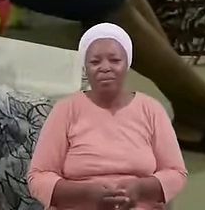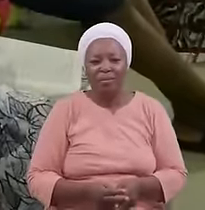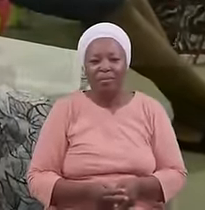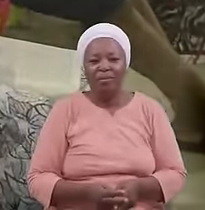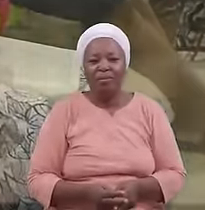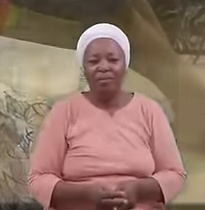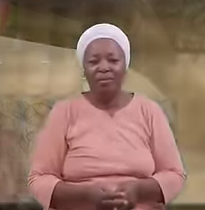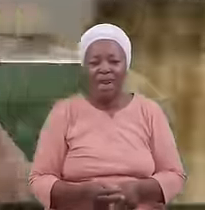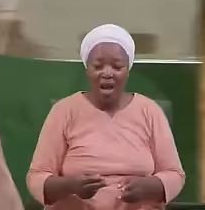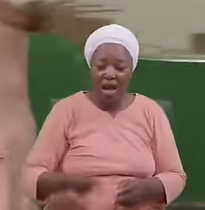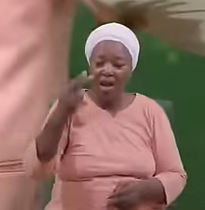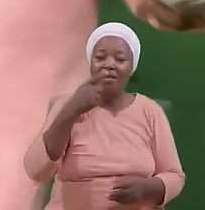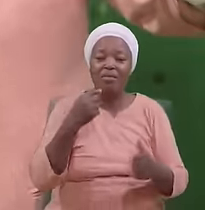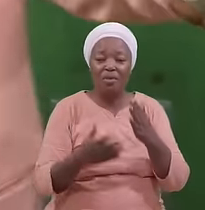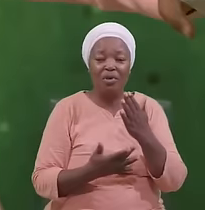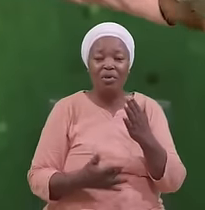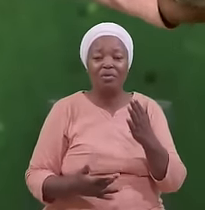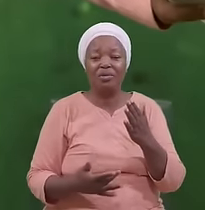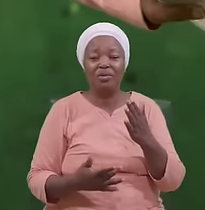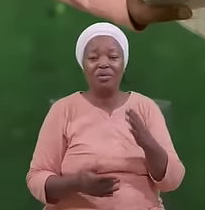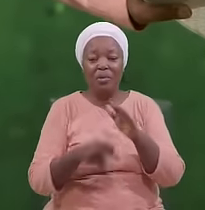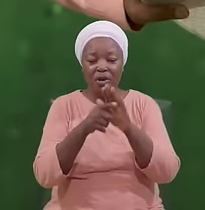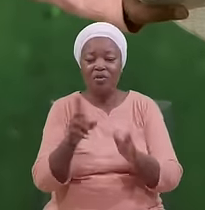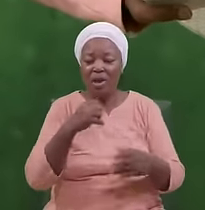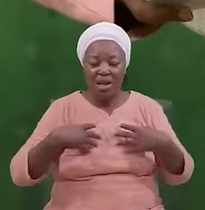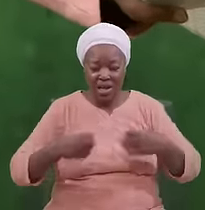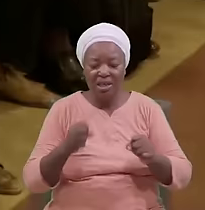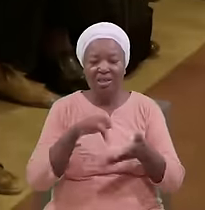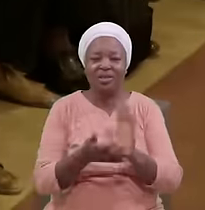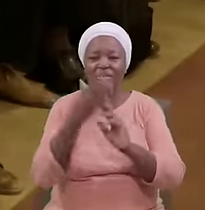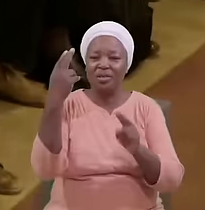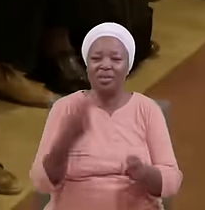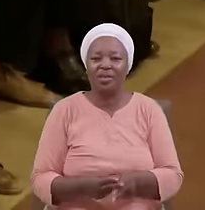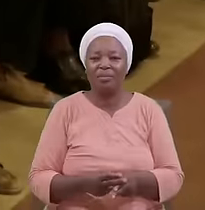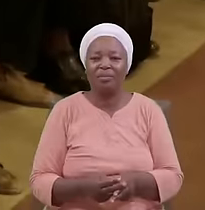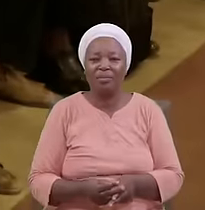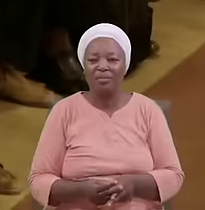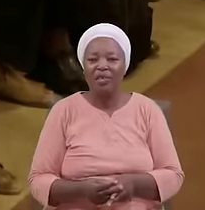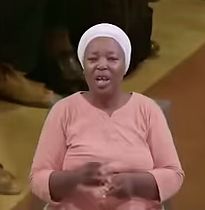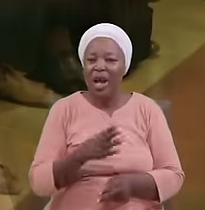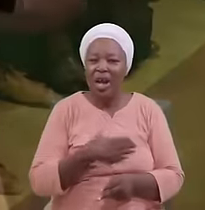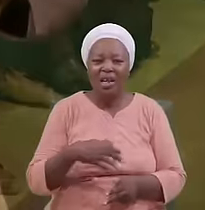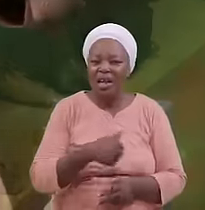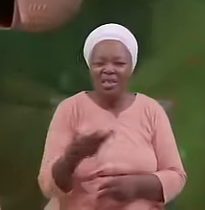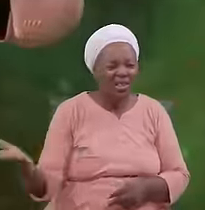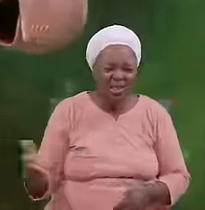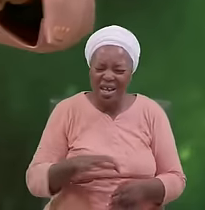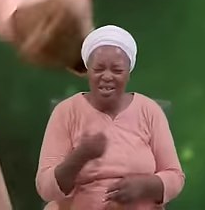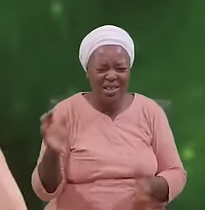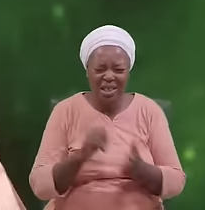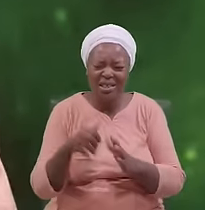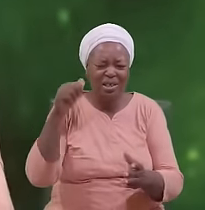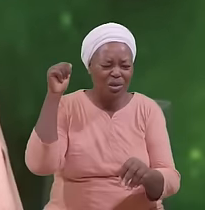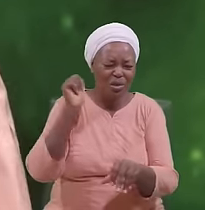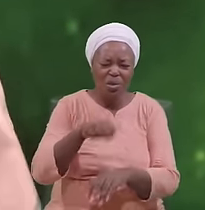High blood pressure, you are healed in Jesus' name. And whatever is knocking your